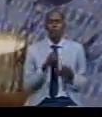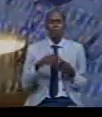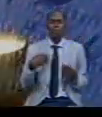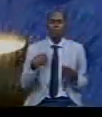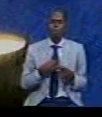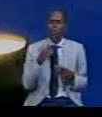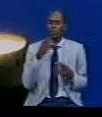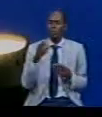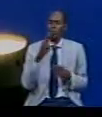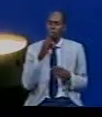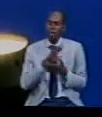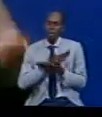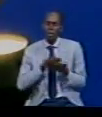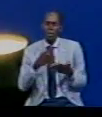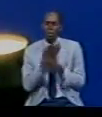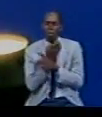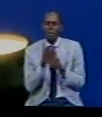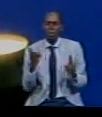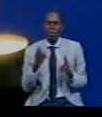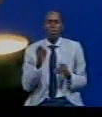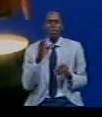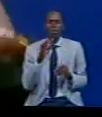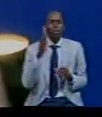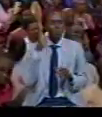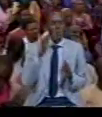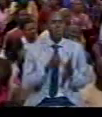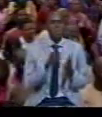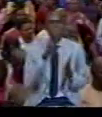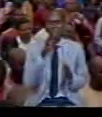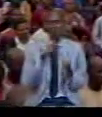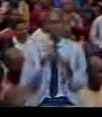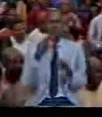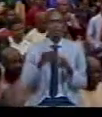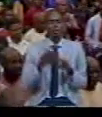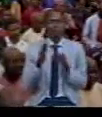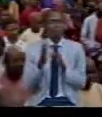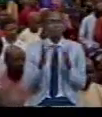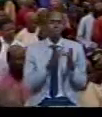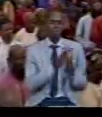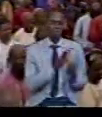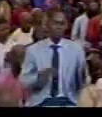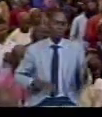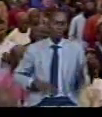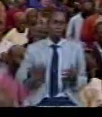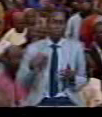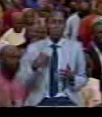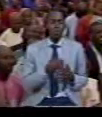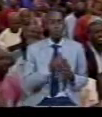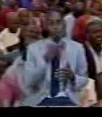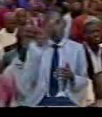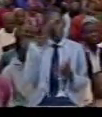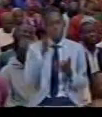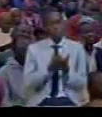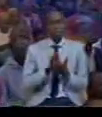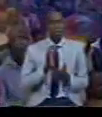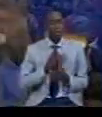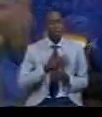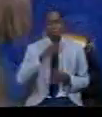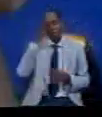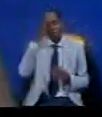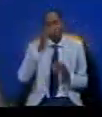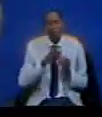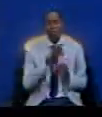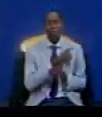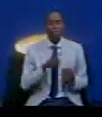delivered, you are delivered. Let it be in the name of Jesus Christ. We know that our Father and the Lord is